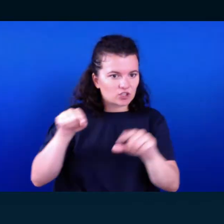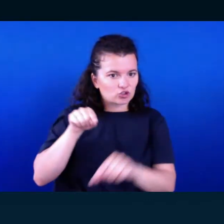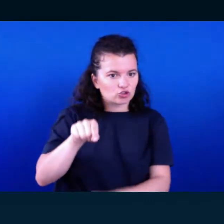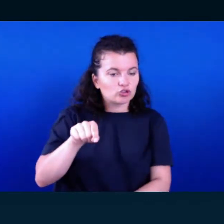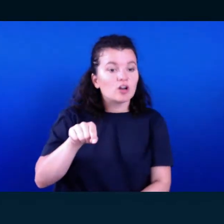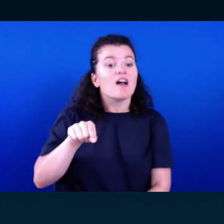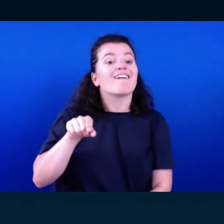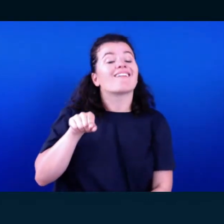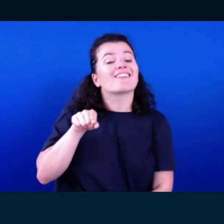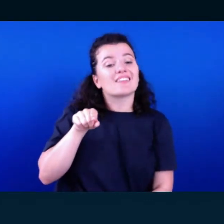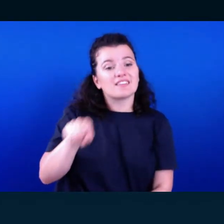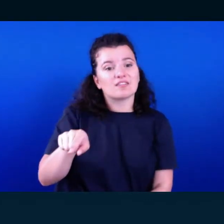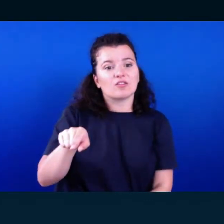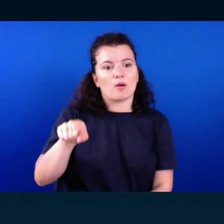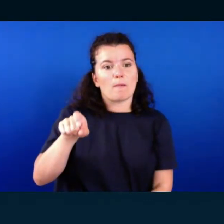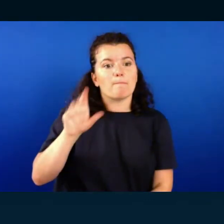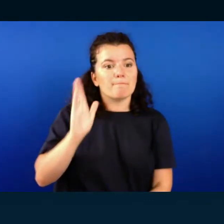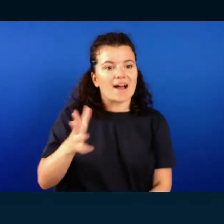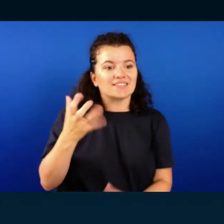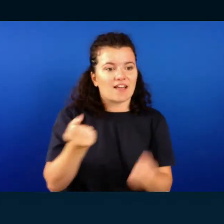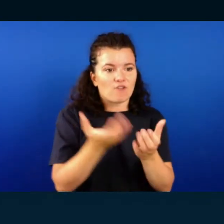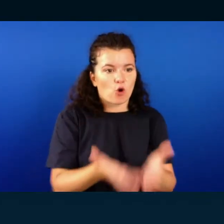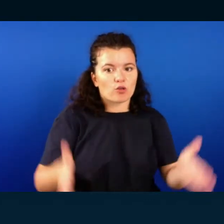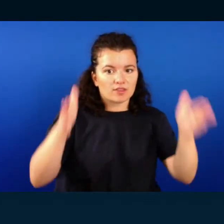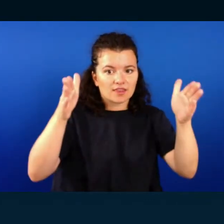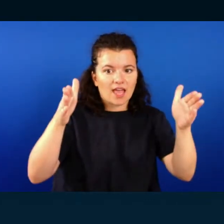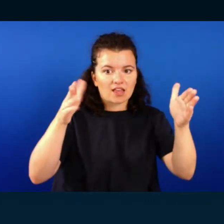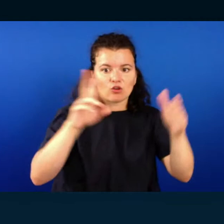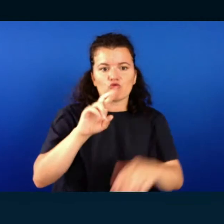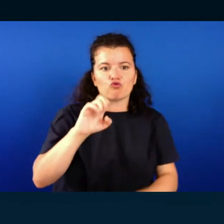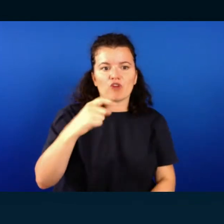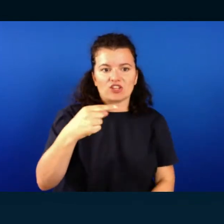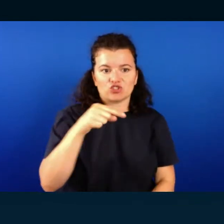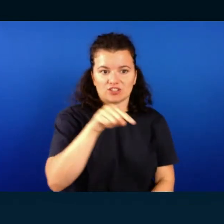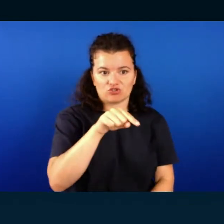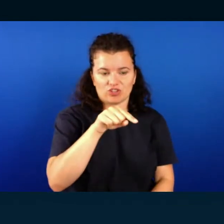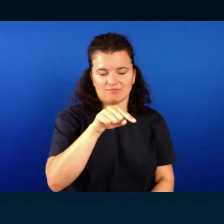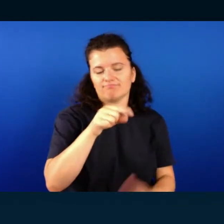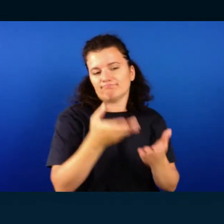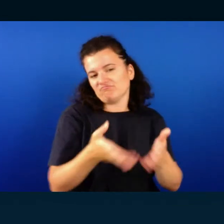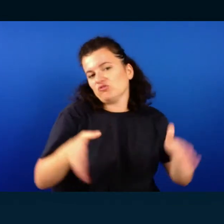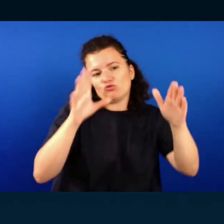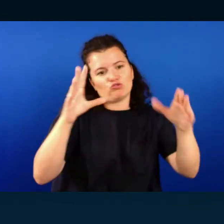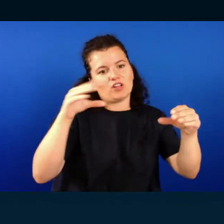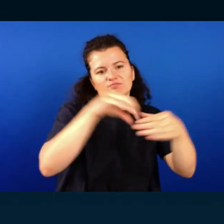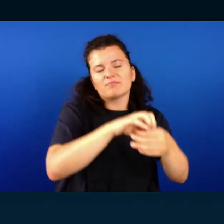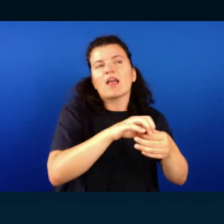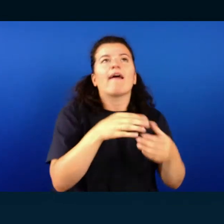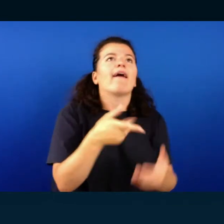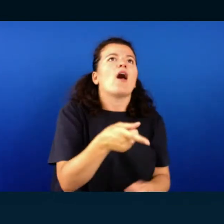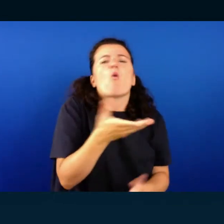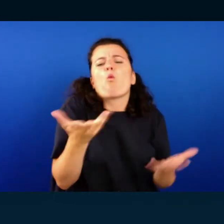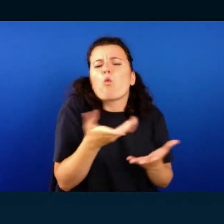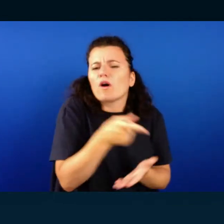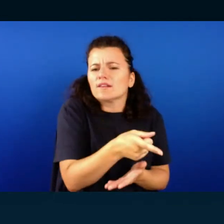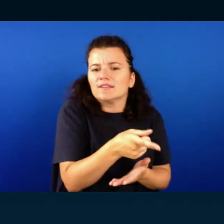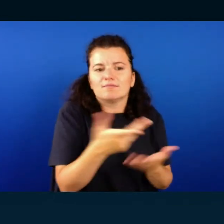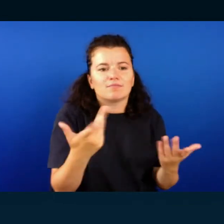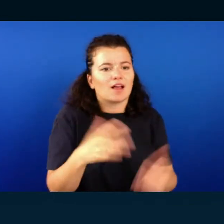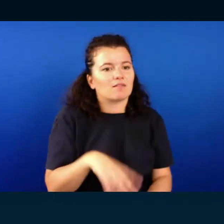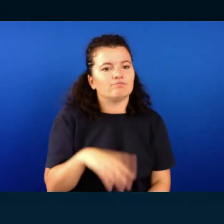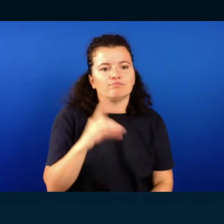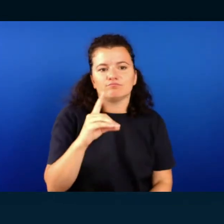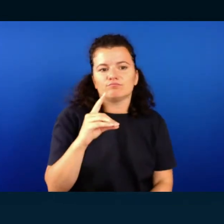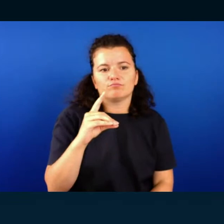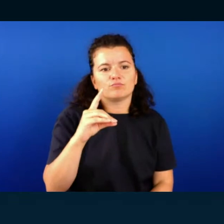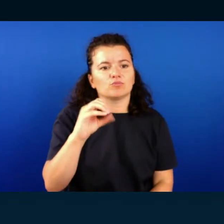put into a container registry. And so a container registry, it could be something like, Docker Hub, or,